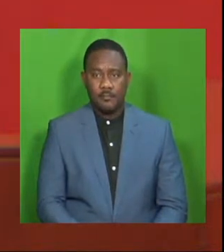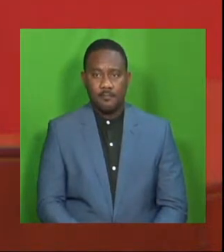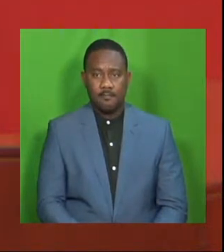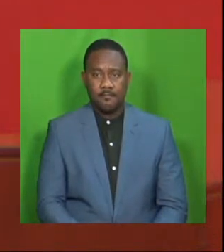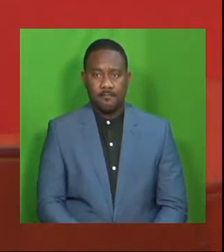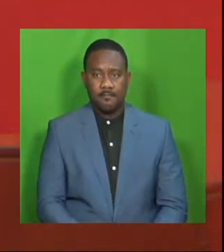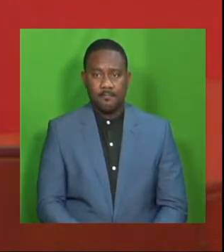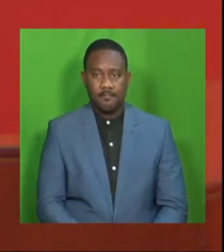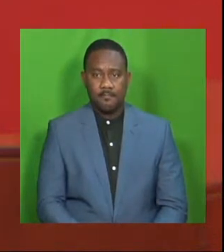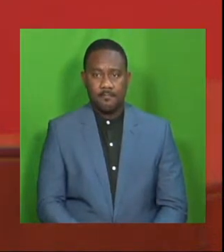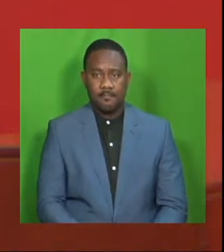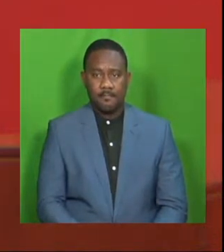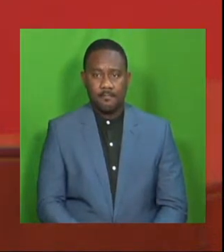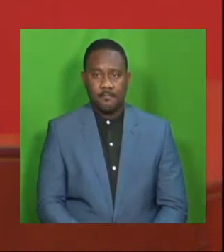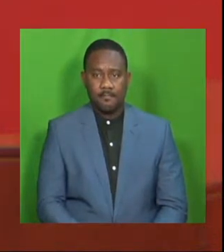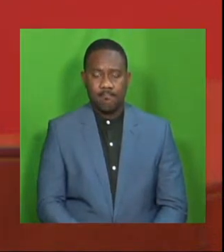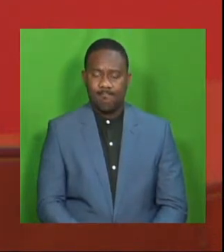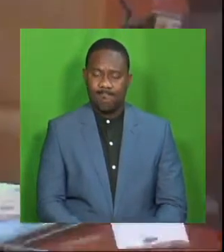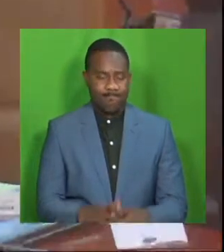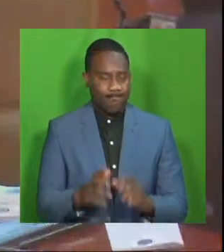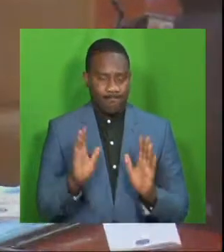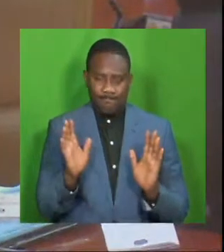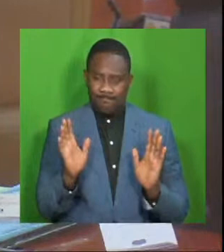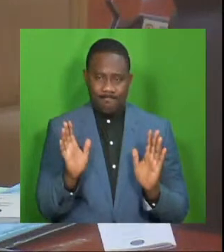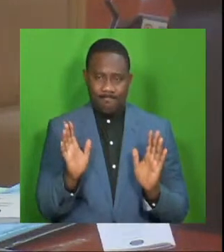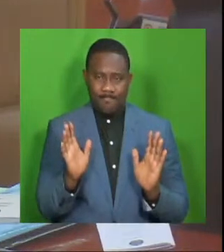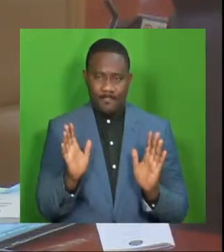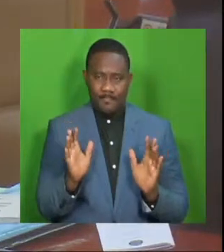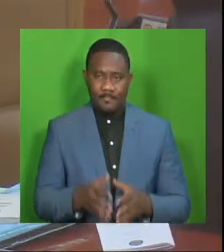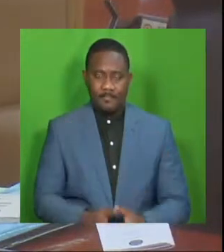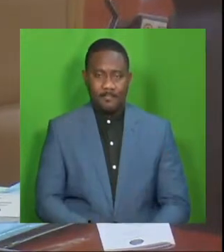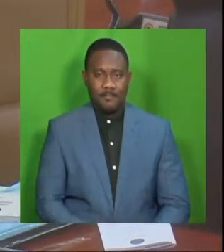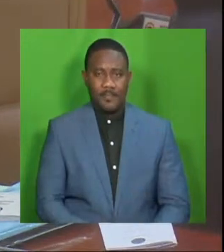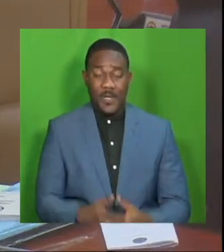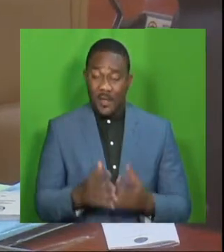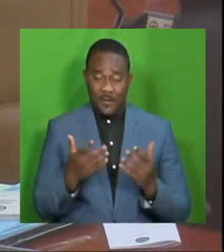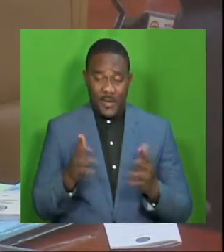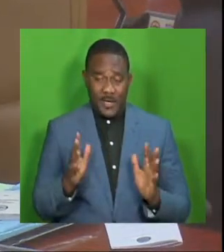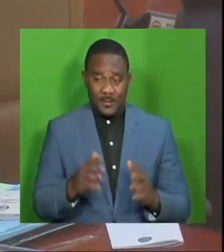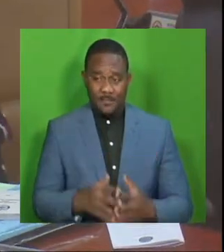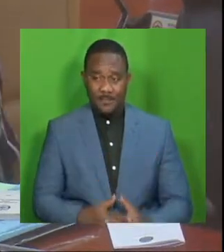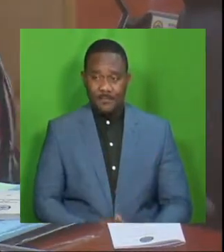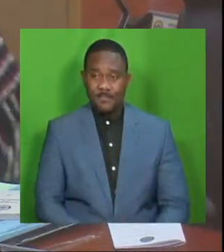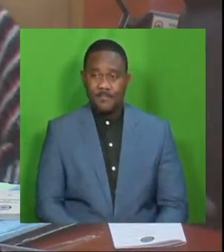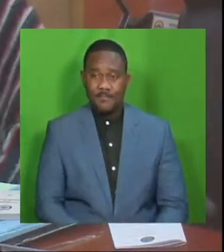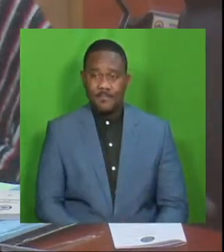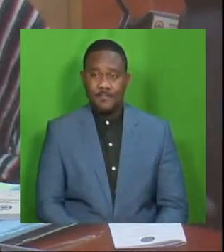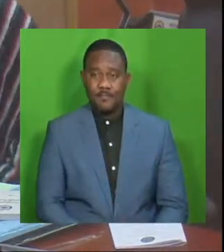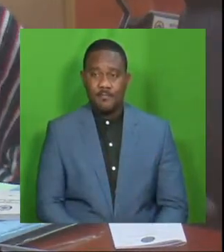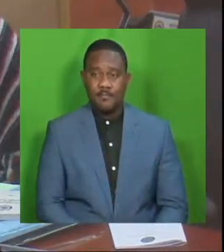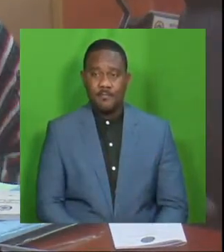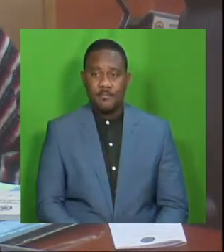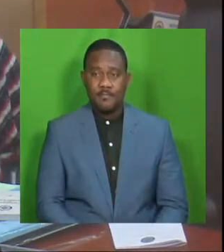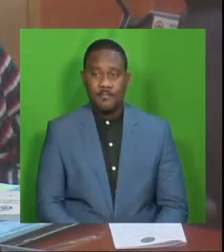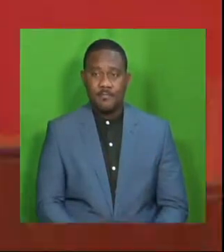Yes. Mr. Speaker, I have nothing more useful to ask. I thank you so much for the opportunity. Very well.